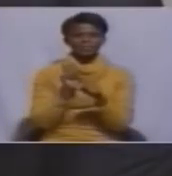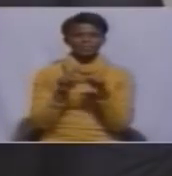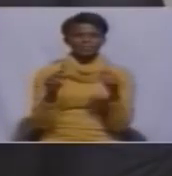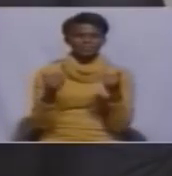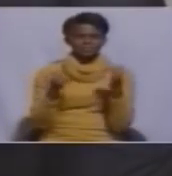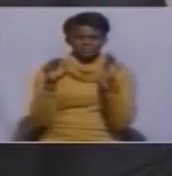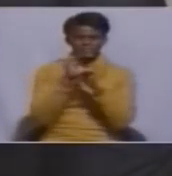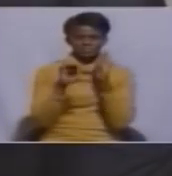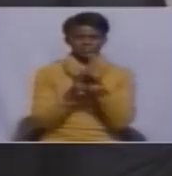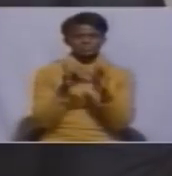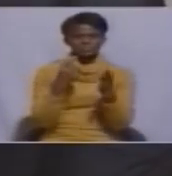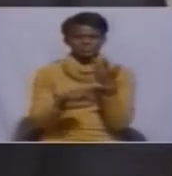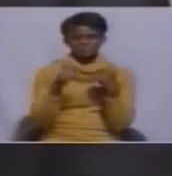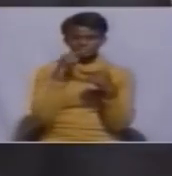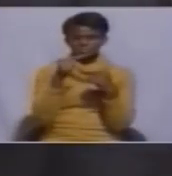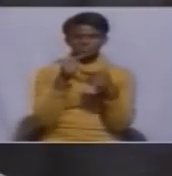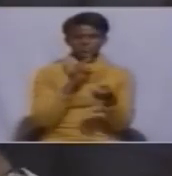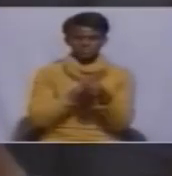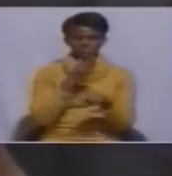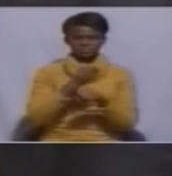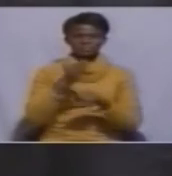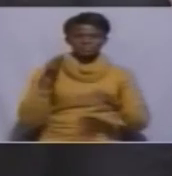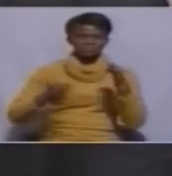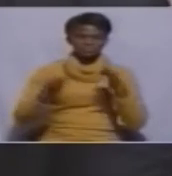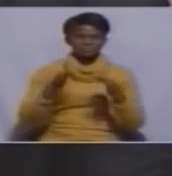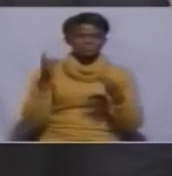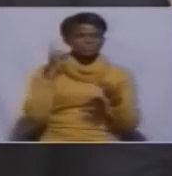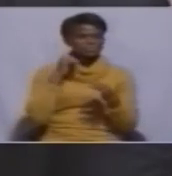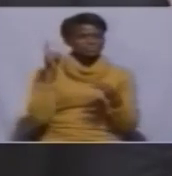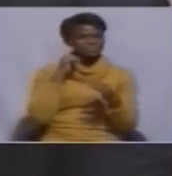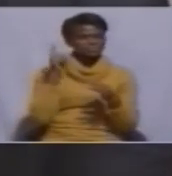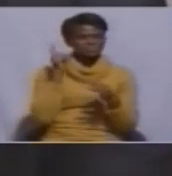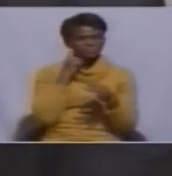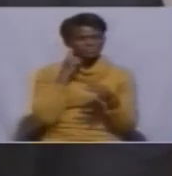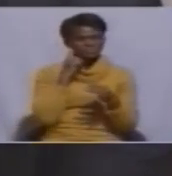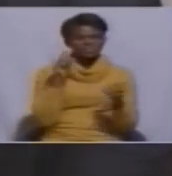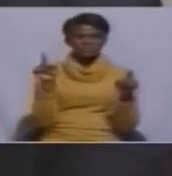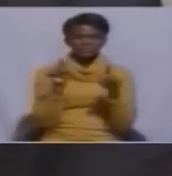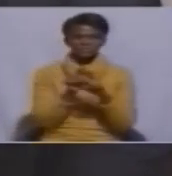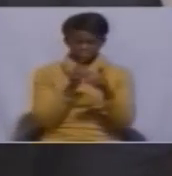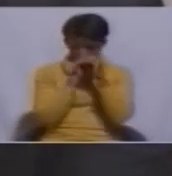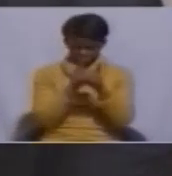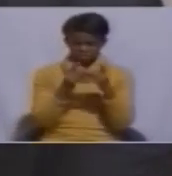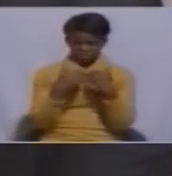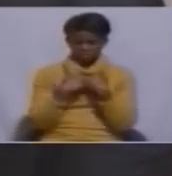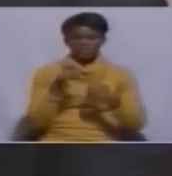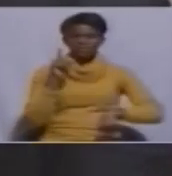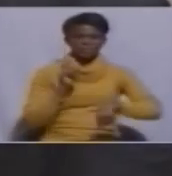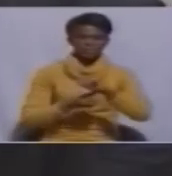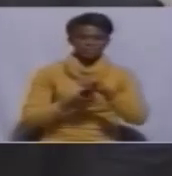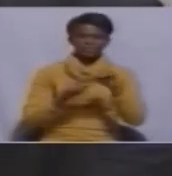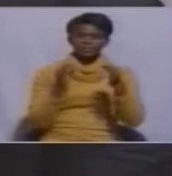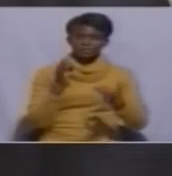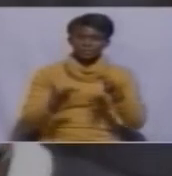the Constitution goes further to say that if after the court has heard the matter and have decided that the expulsion is